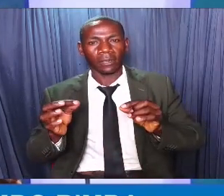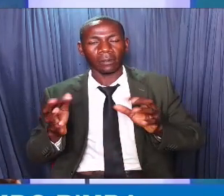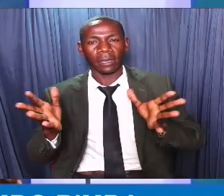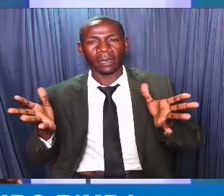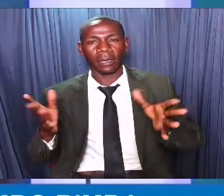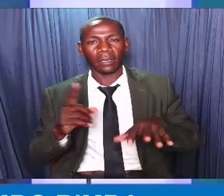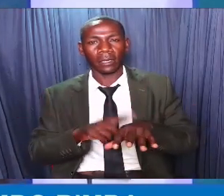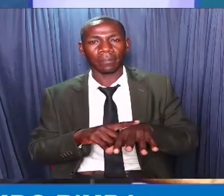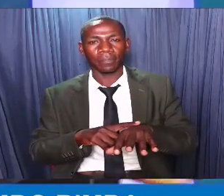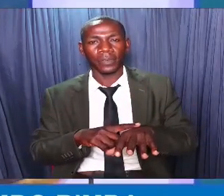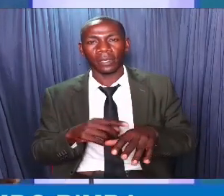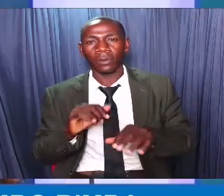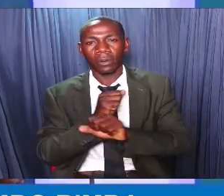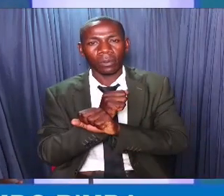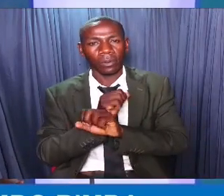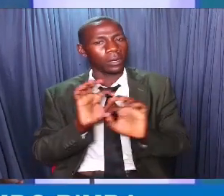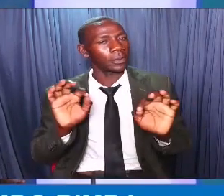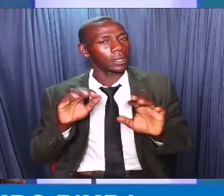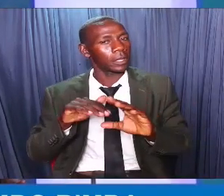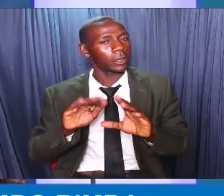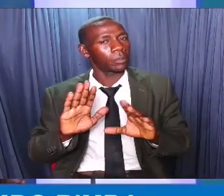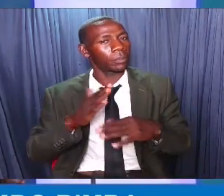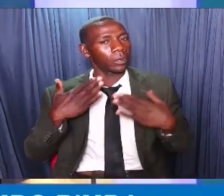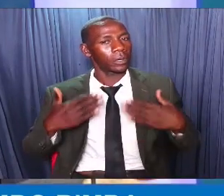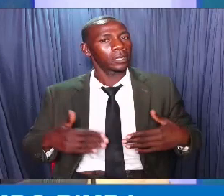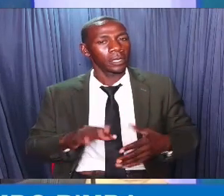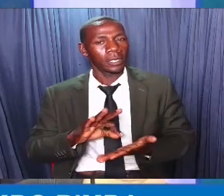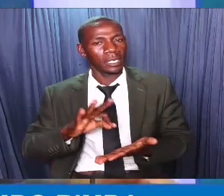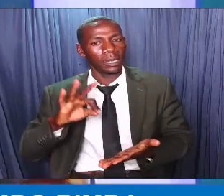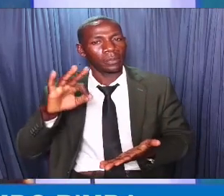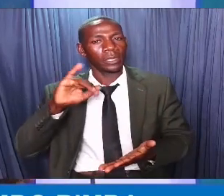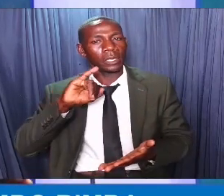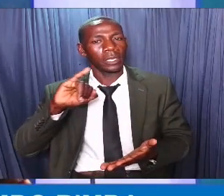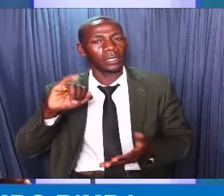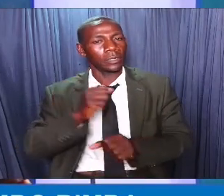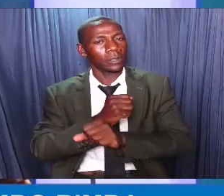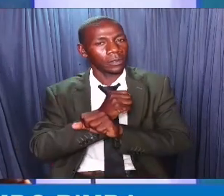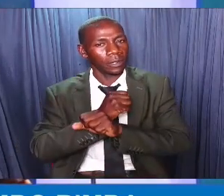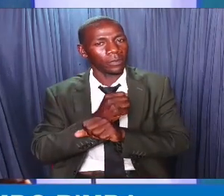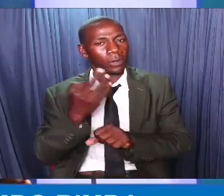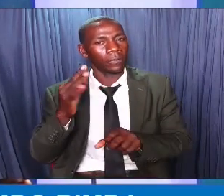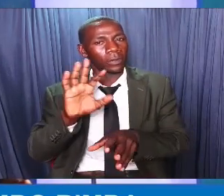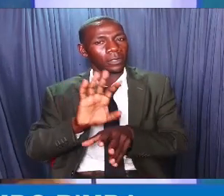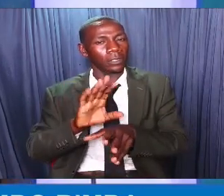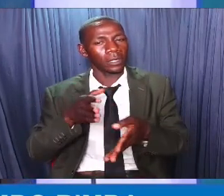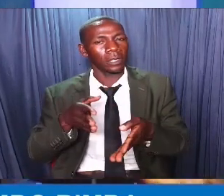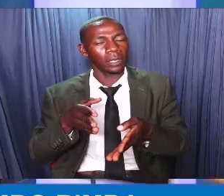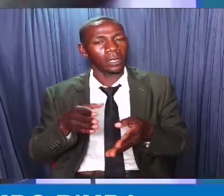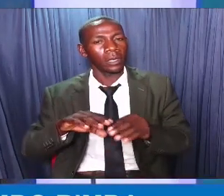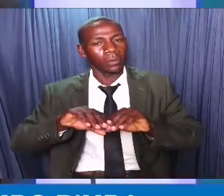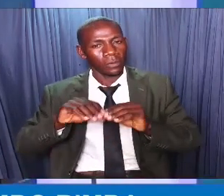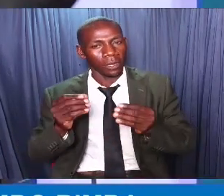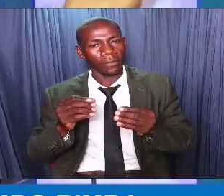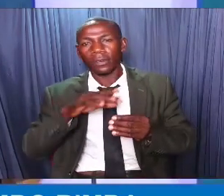burst any given time. Maana huna mlinzi. Because you don't have a defender. Roho wa Mungu ndiye mlinzi wa hekalu hili. The spirit of God is the defender of this temple here. Ukichafua hekalu